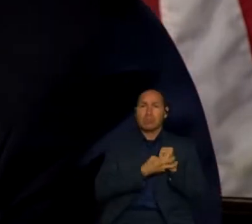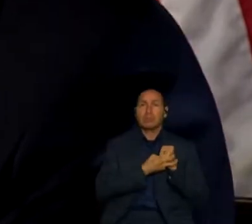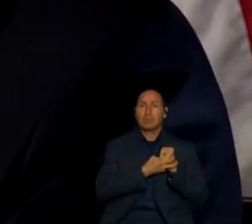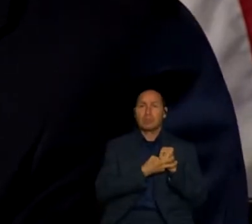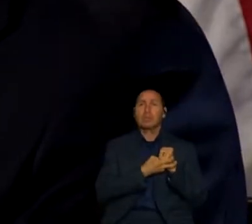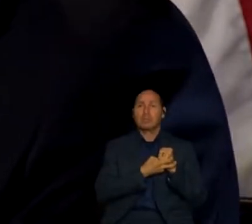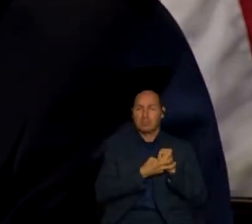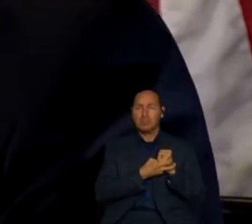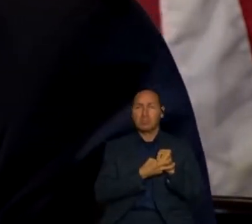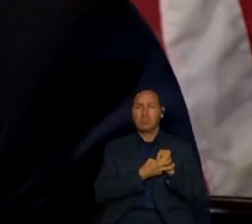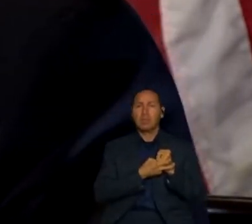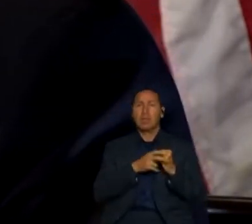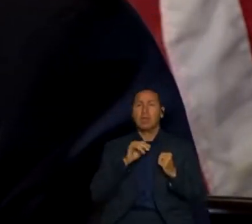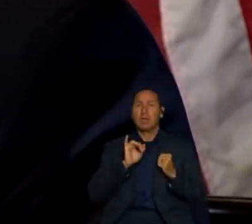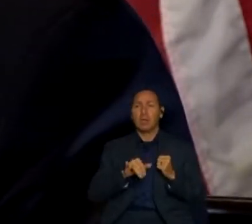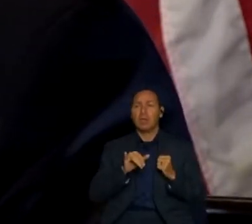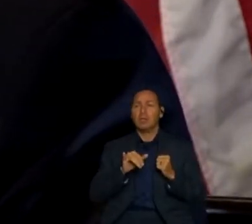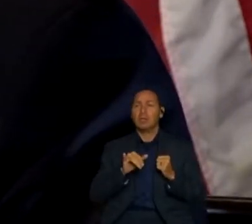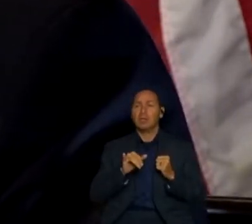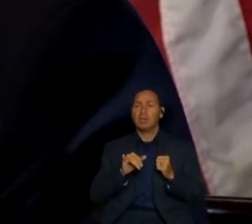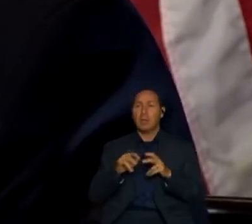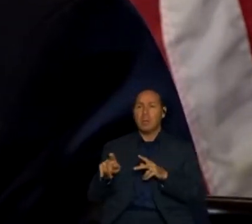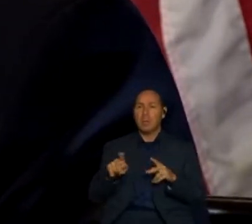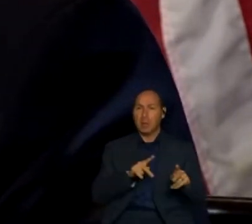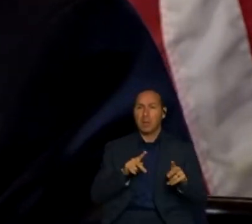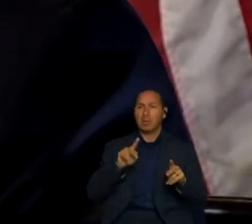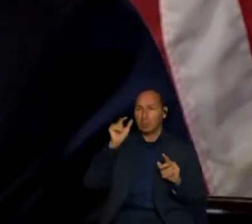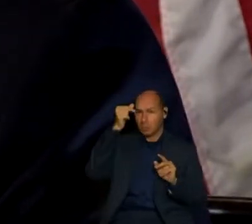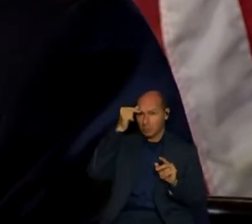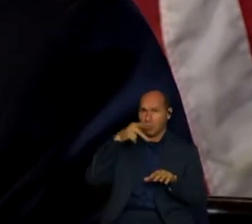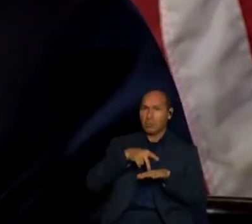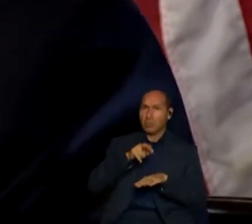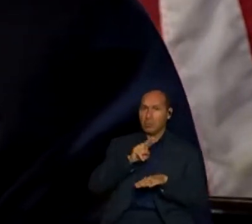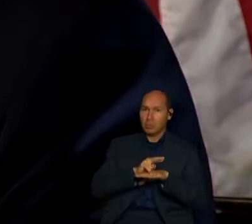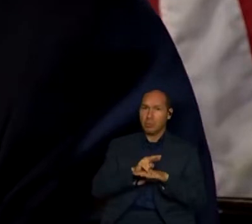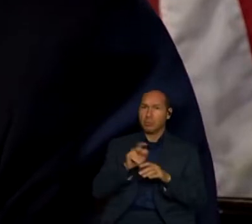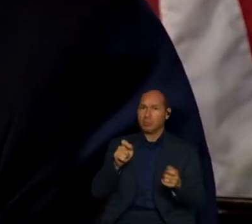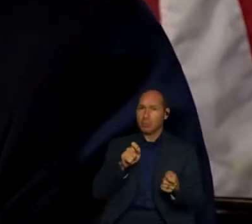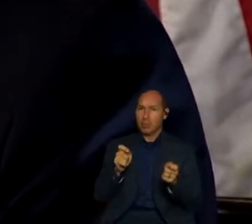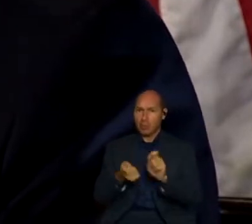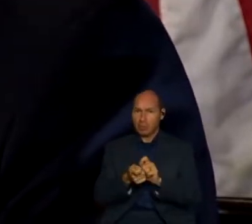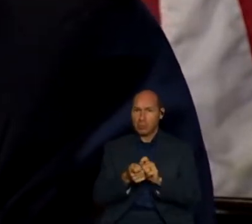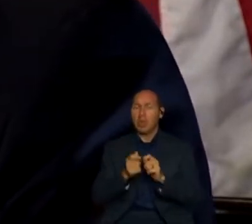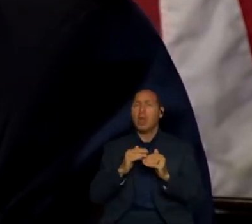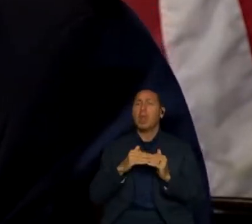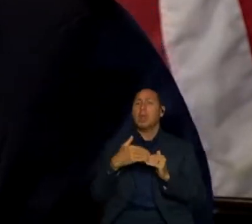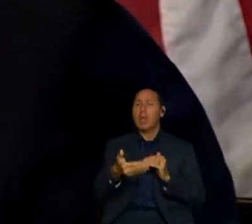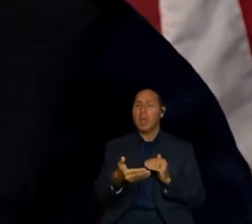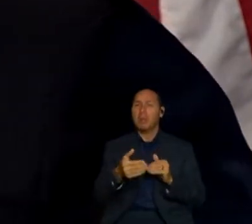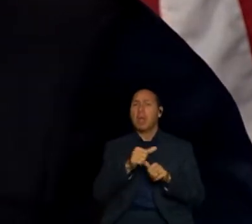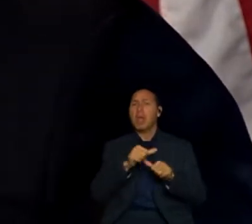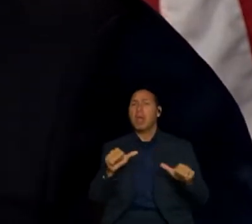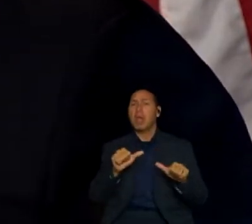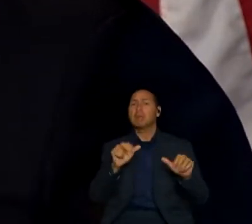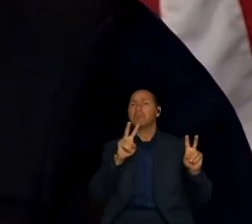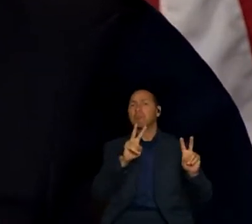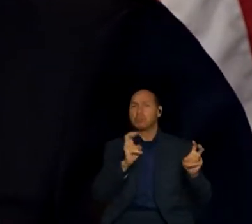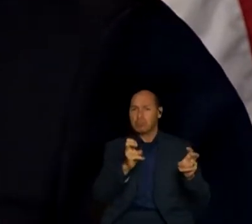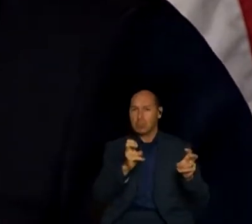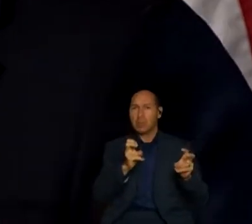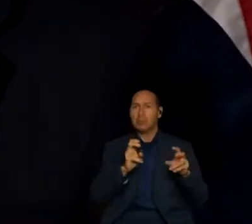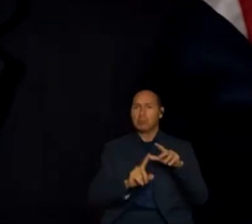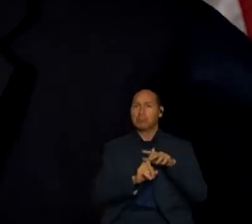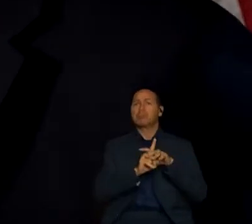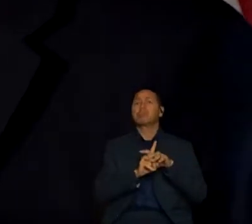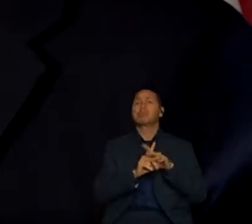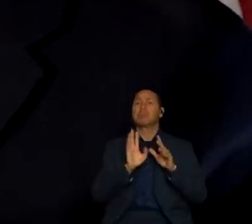in connection with the Commonwealth Plan of Adjustment. And then we'll take up any other matters we have before we